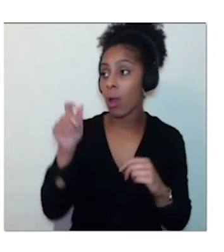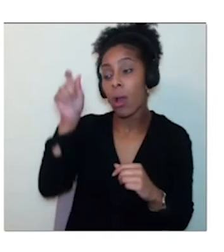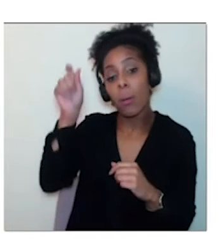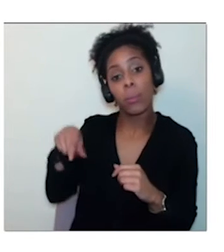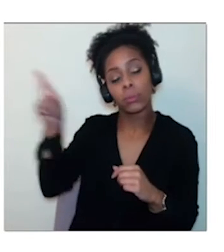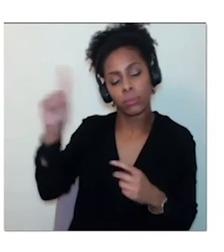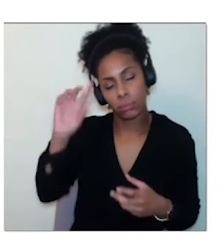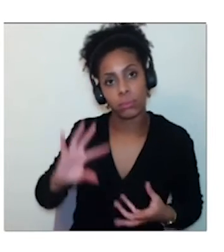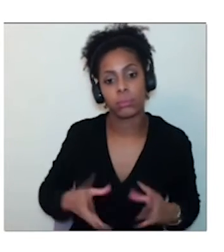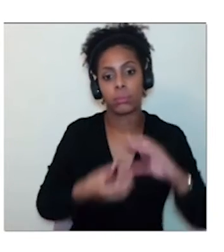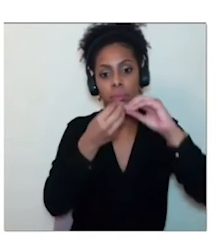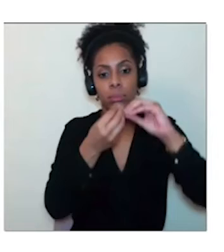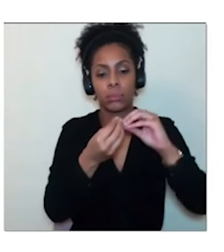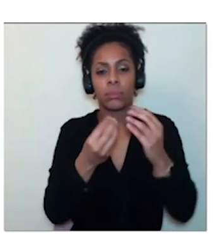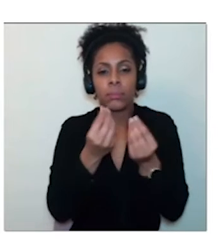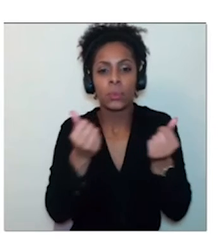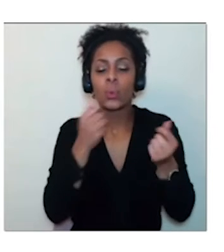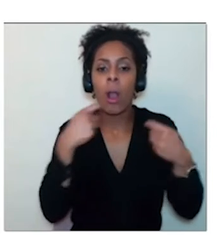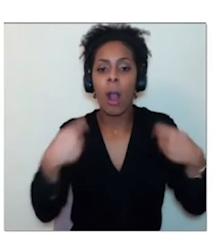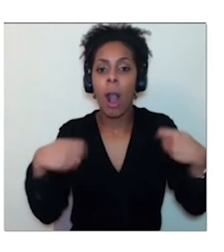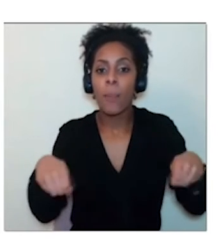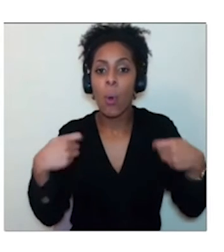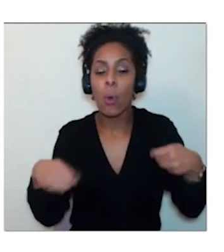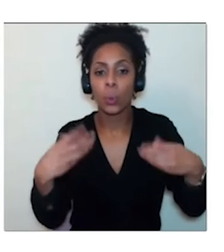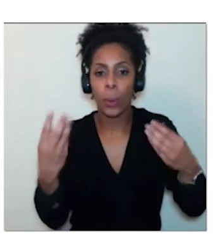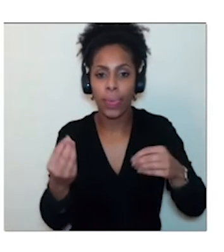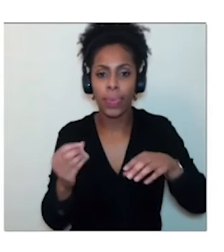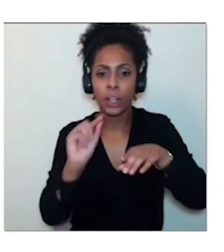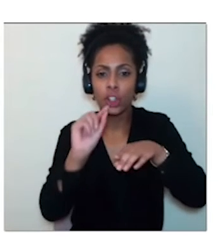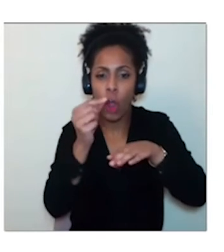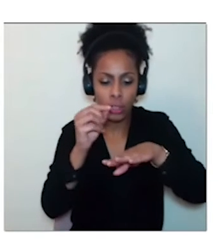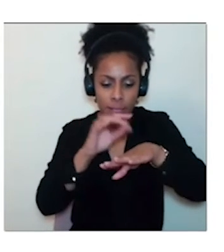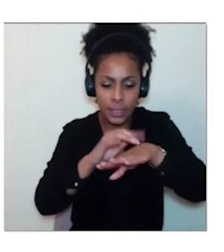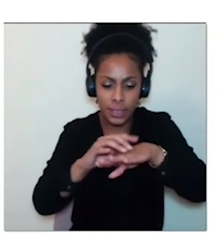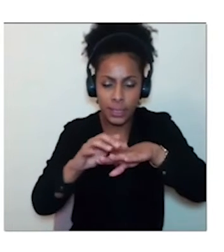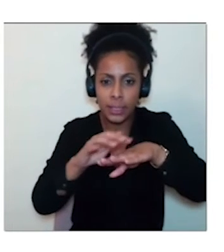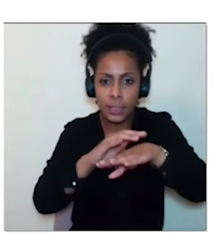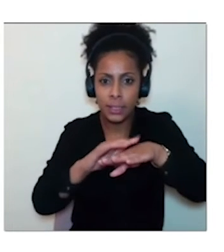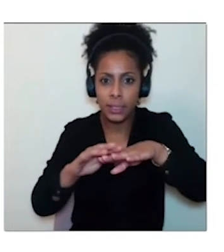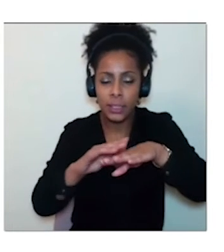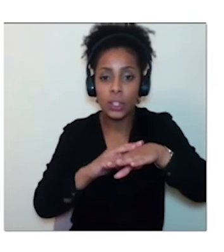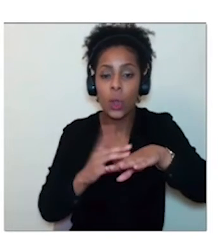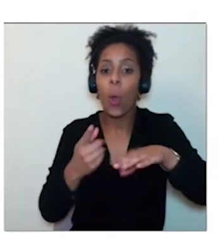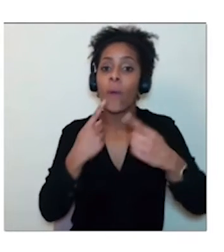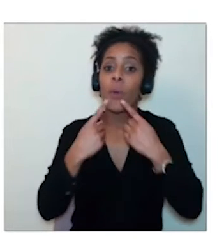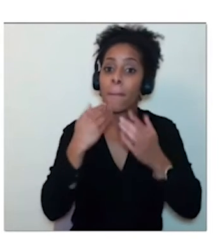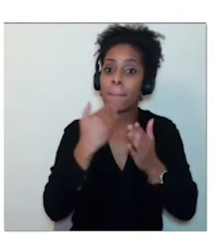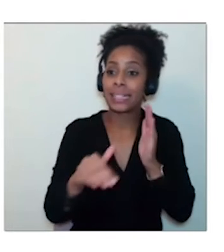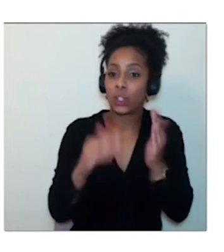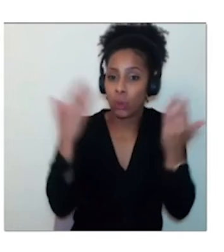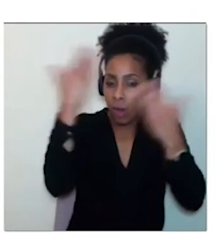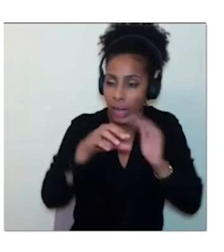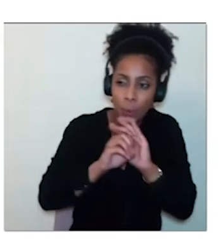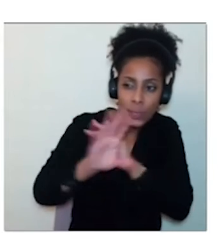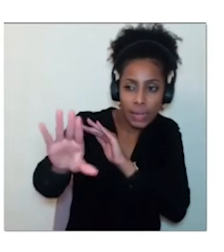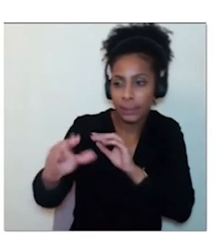used raised dots on cardboard to send written messages on battlefields by night. It was this military system